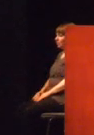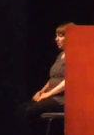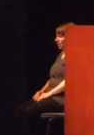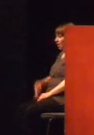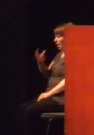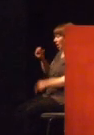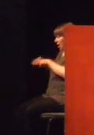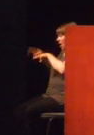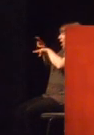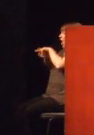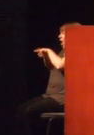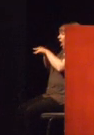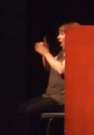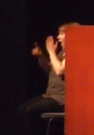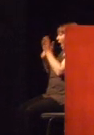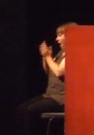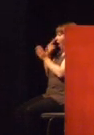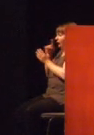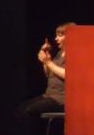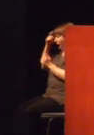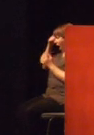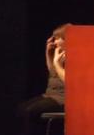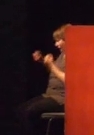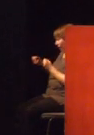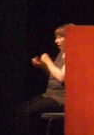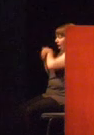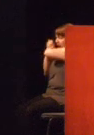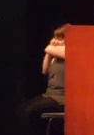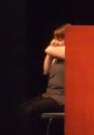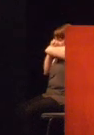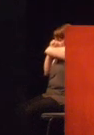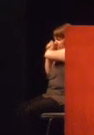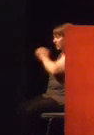as increased number of hours to mental health support for our veteran students.